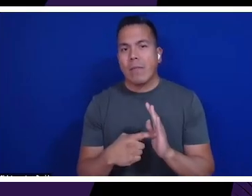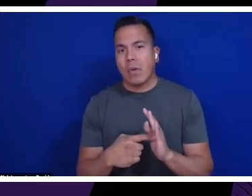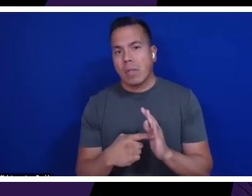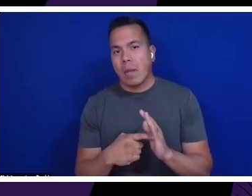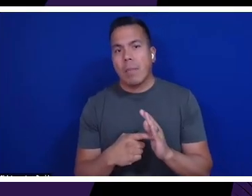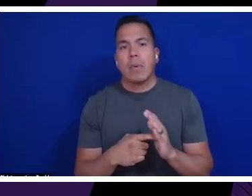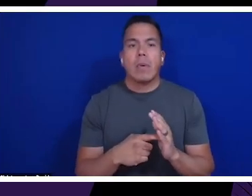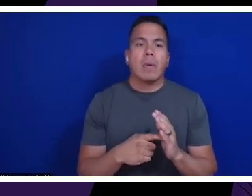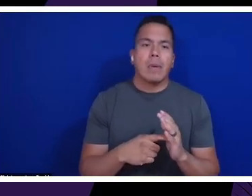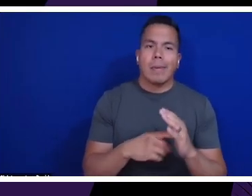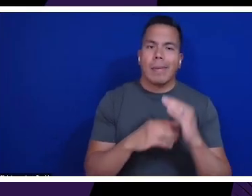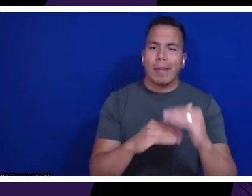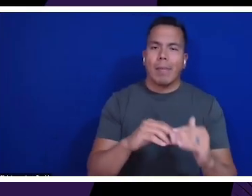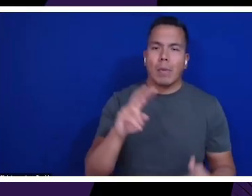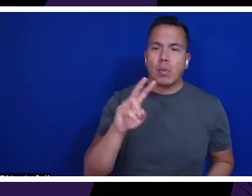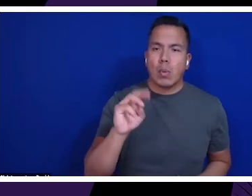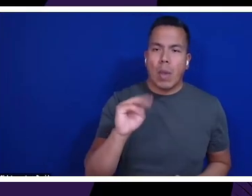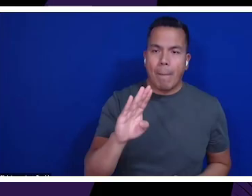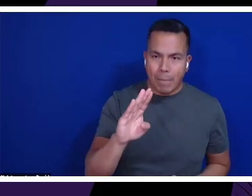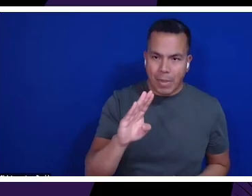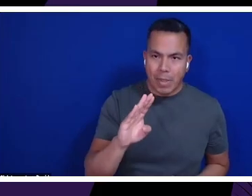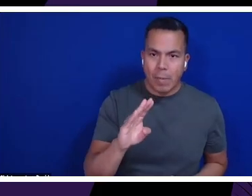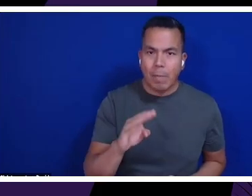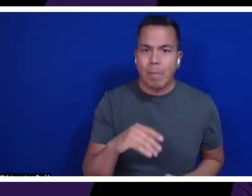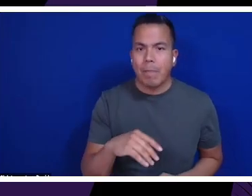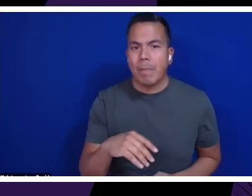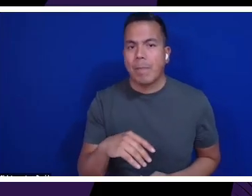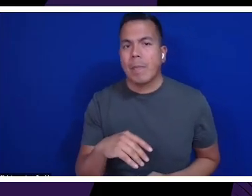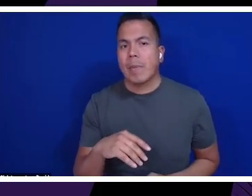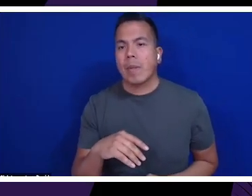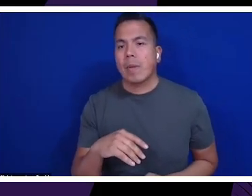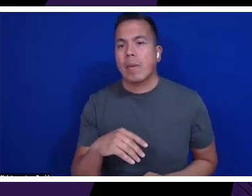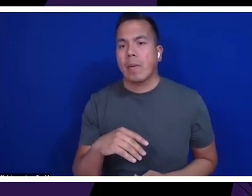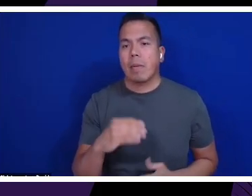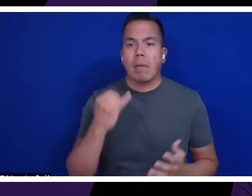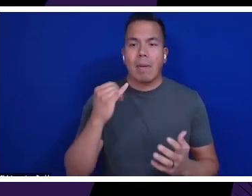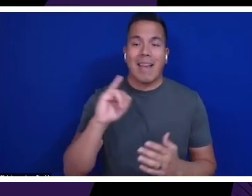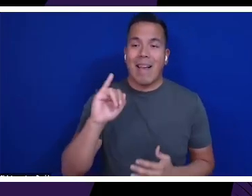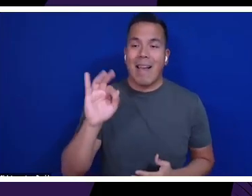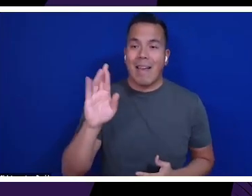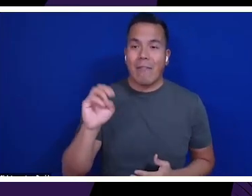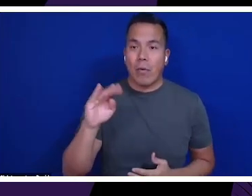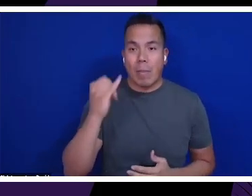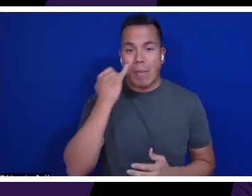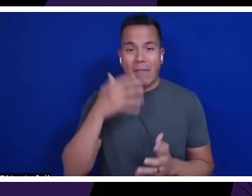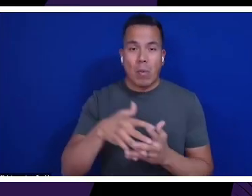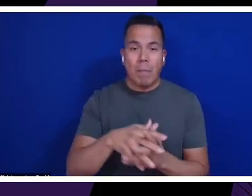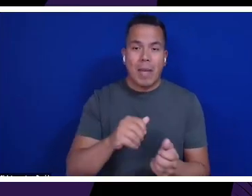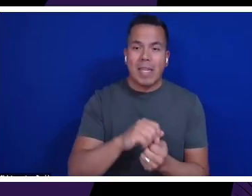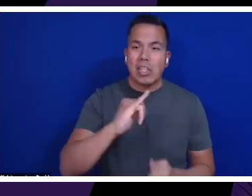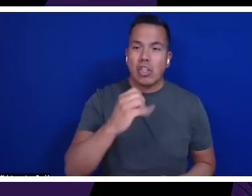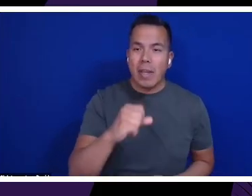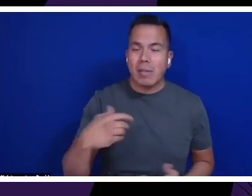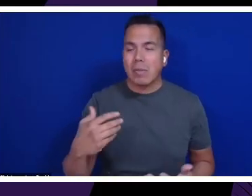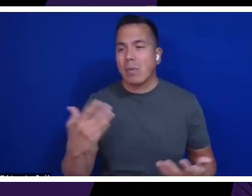allow more than 2 MB. Whatever you're embedding in an iframe, say you're adding JSS, JavaScript, and even assets. Then we